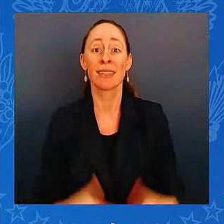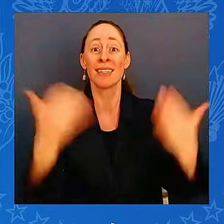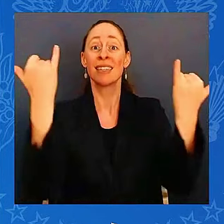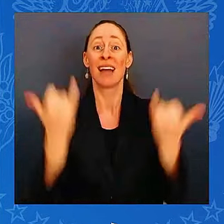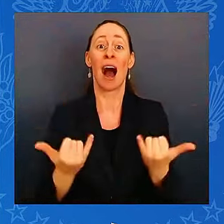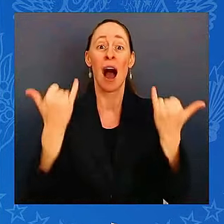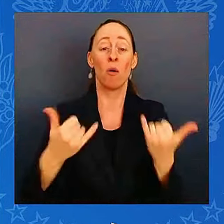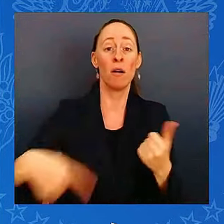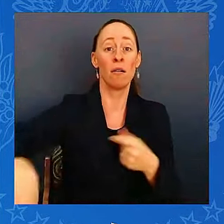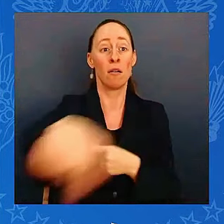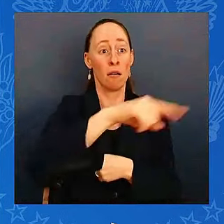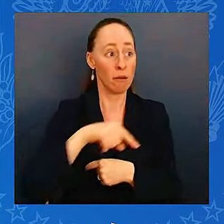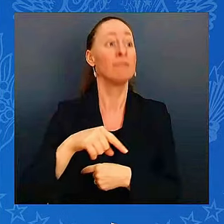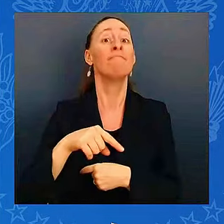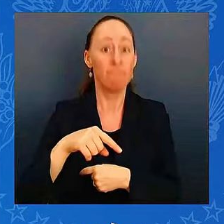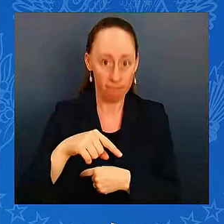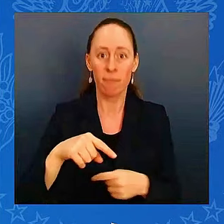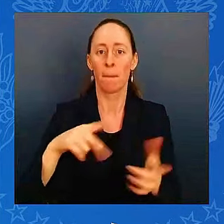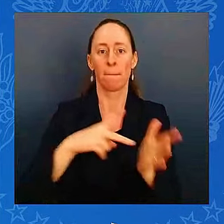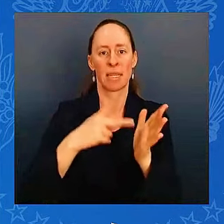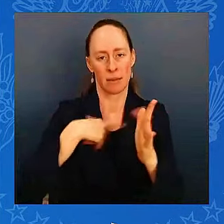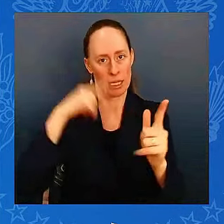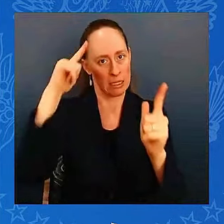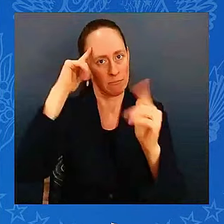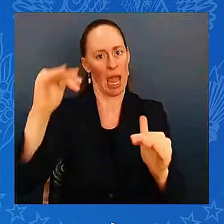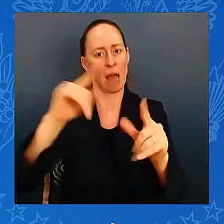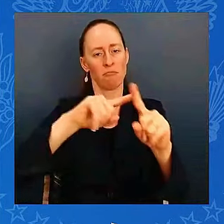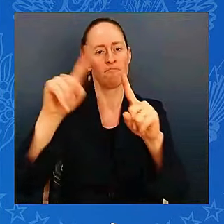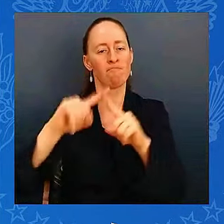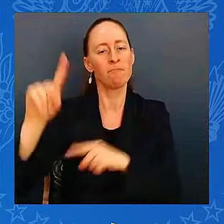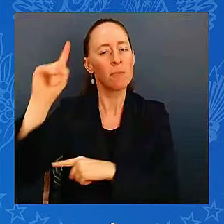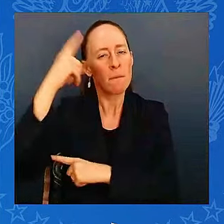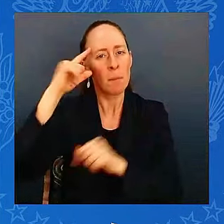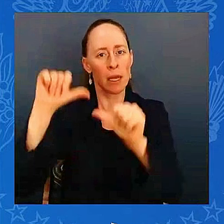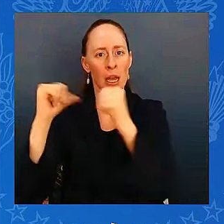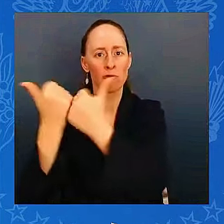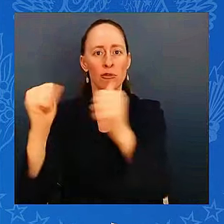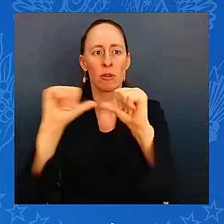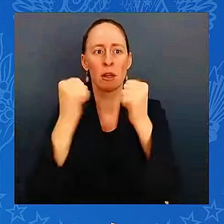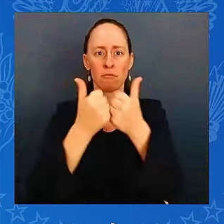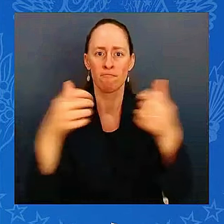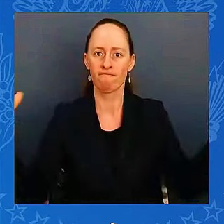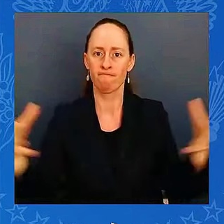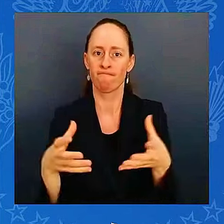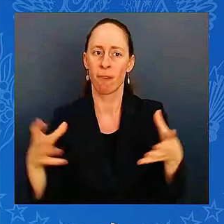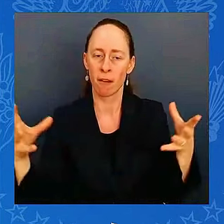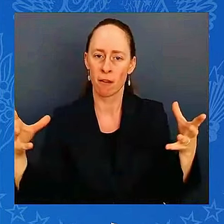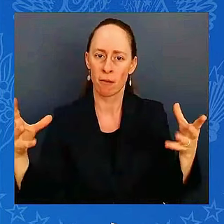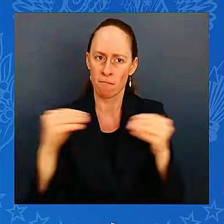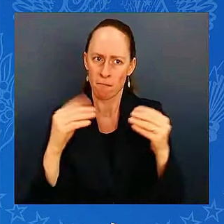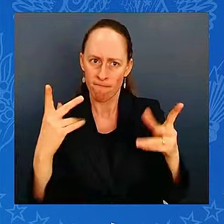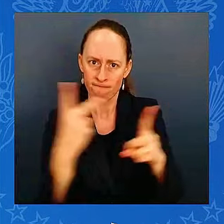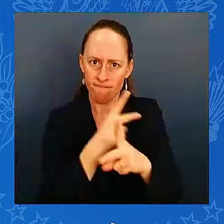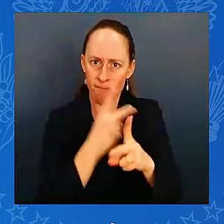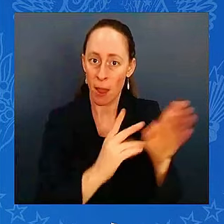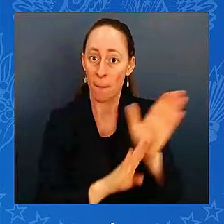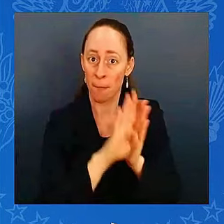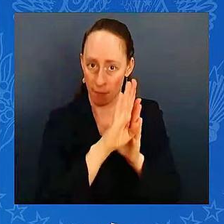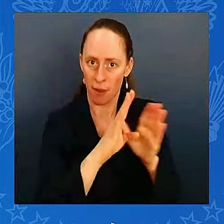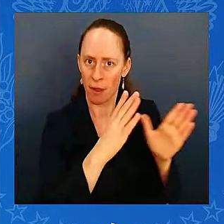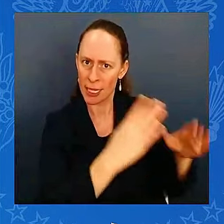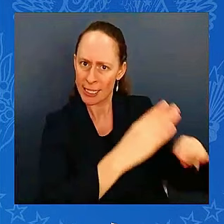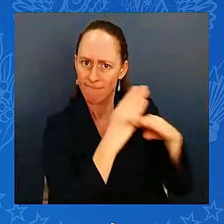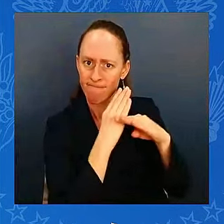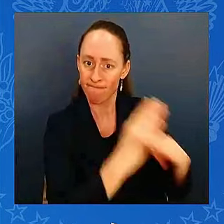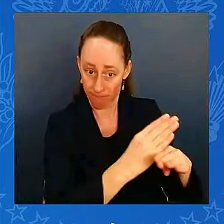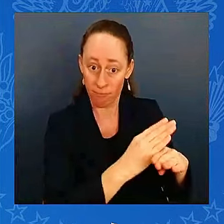our homeland from this threat. But as all of you know, this is a global challenge and requires